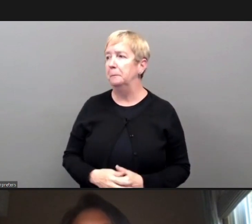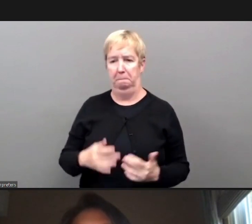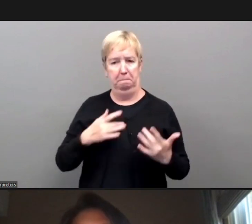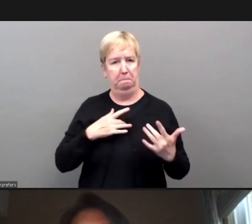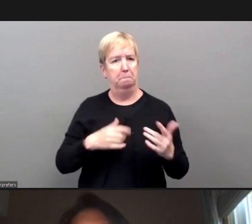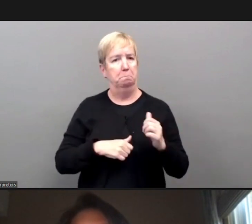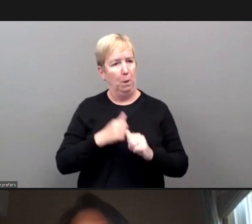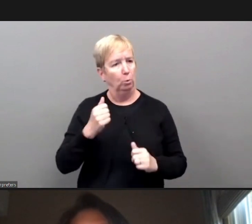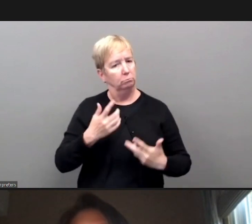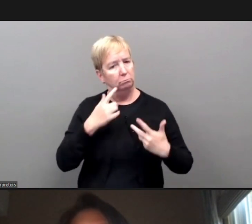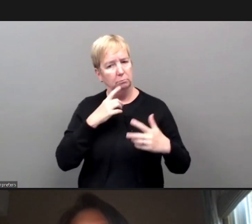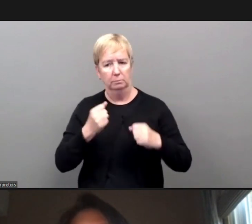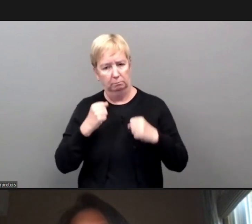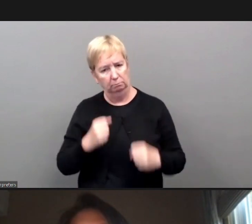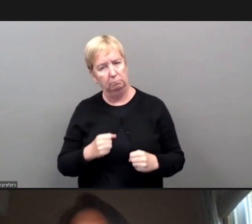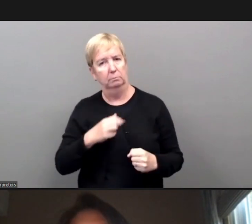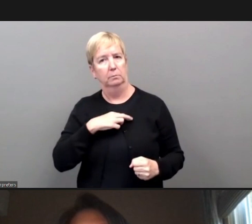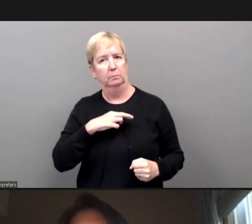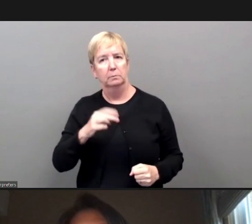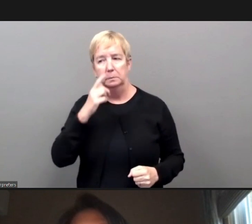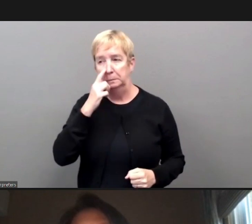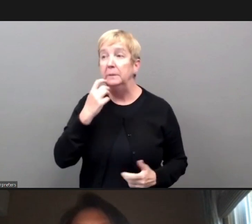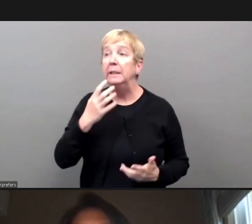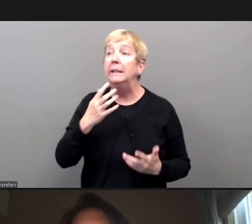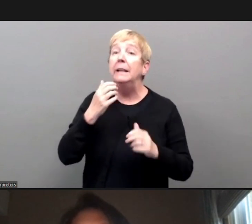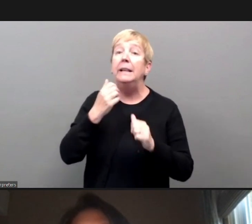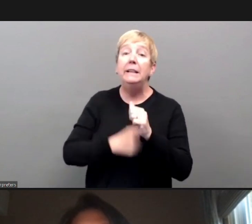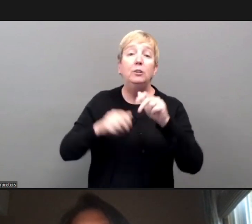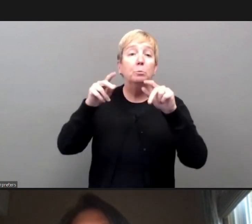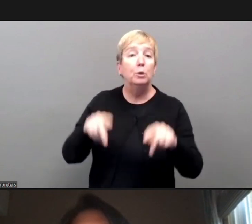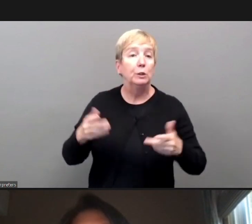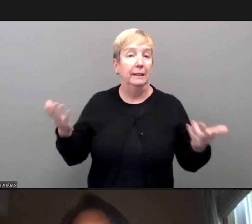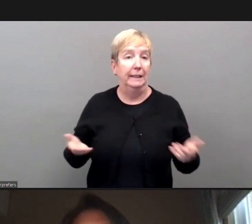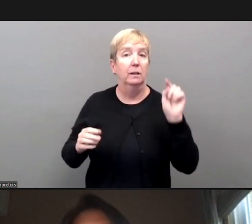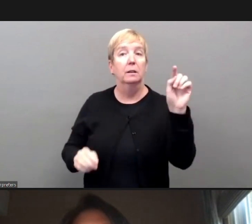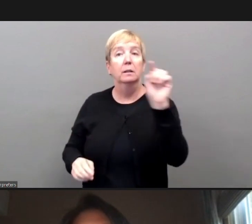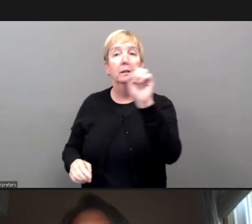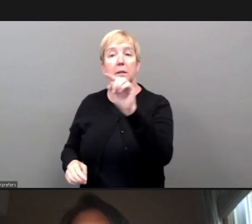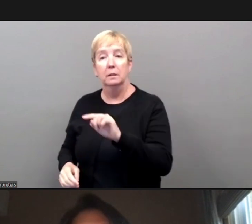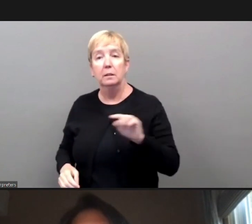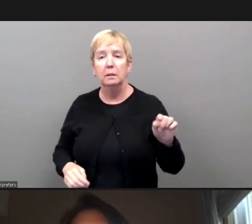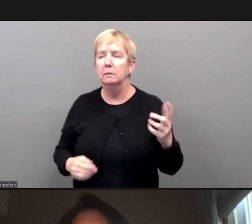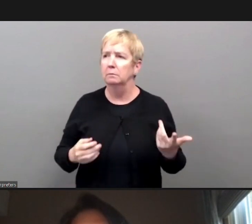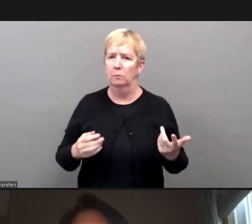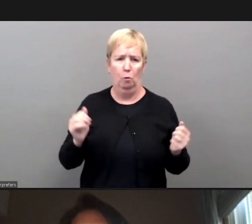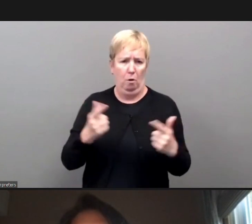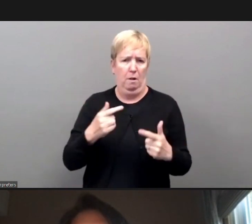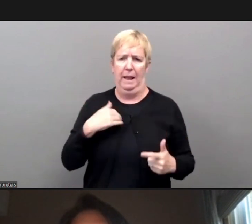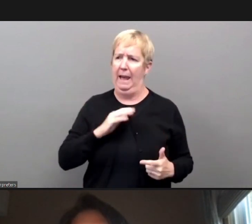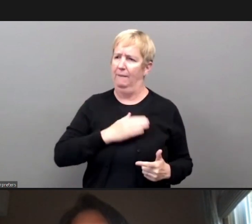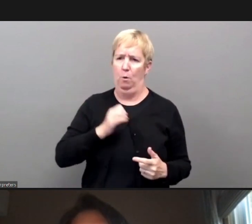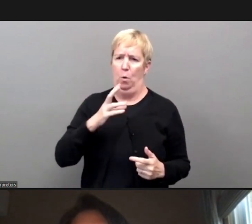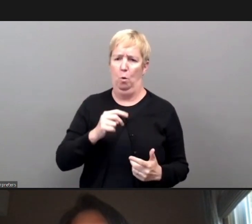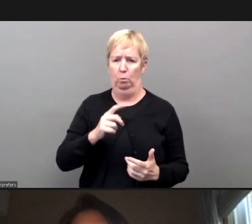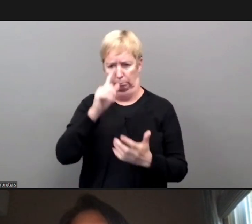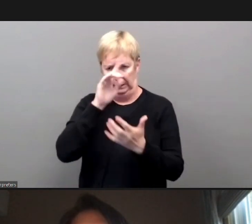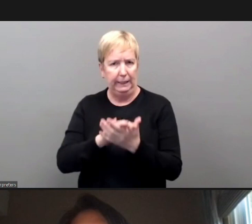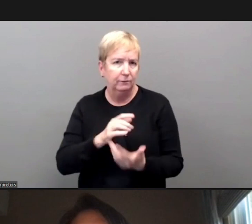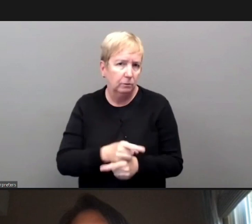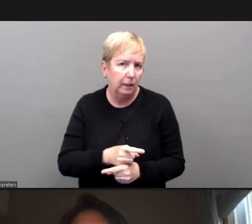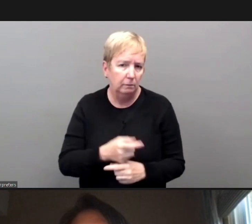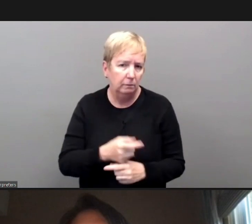And I think every single person on this call has heartfelt convictions about something.